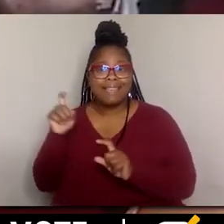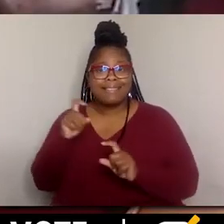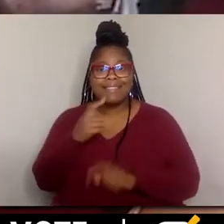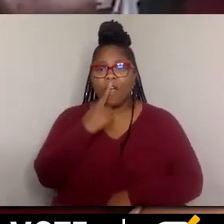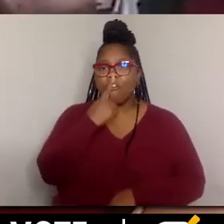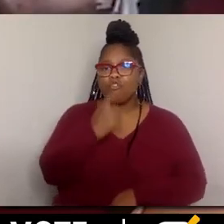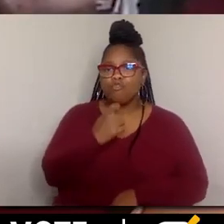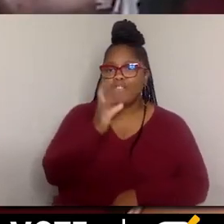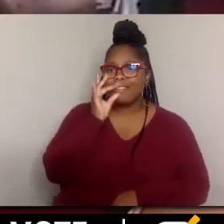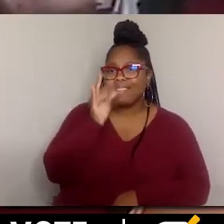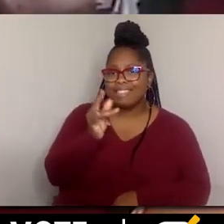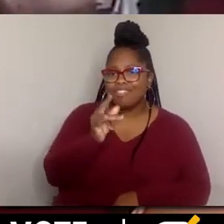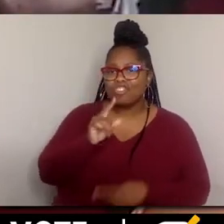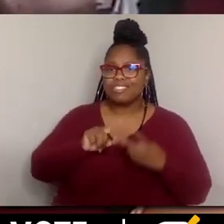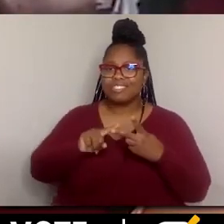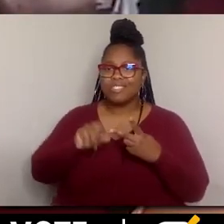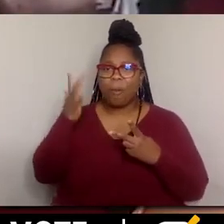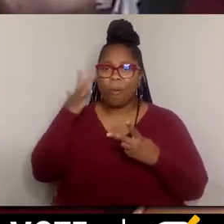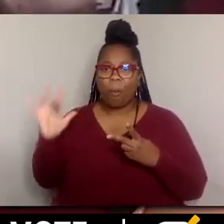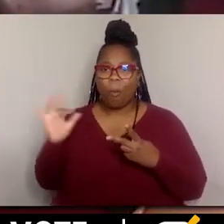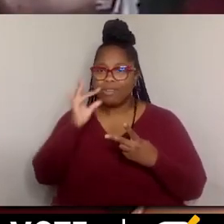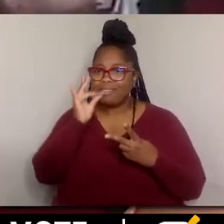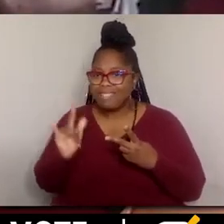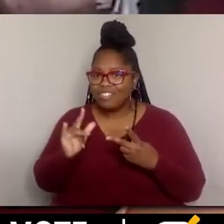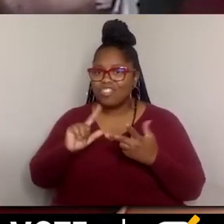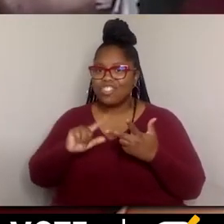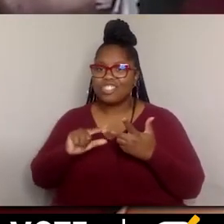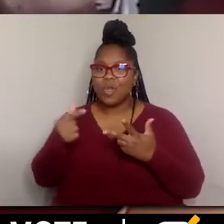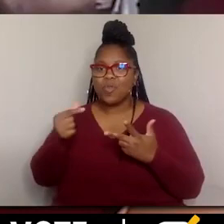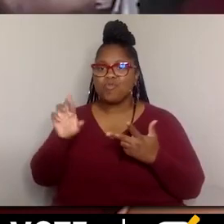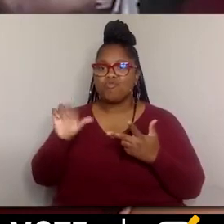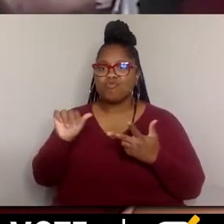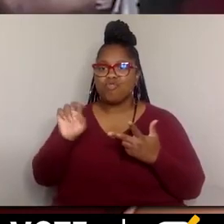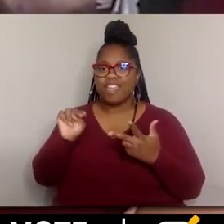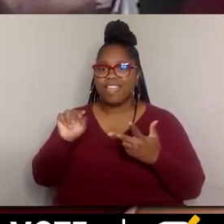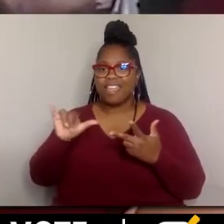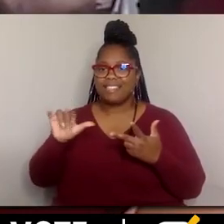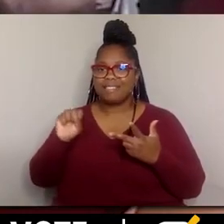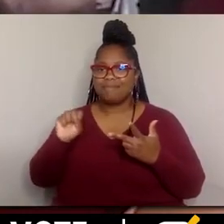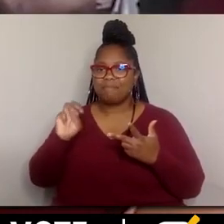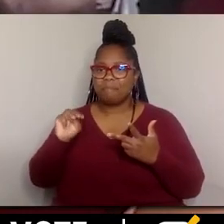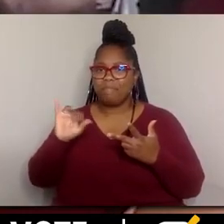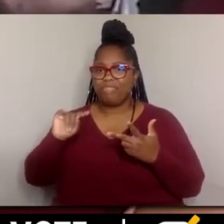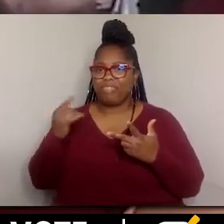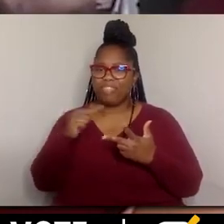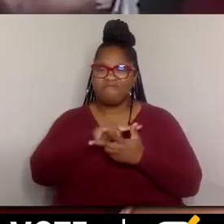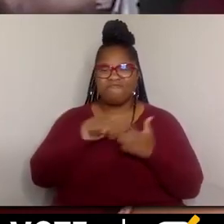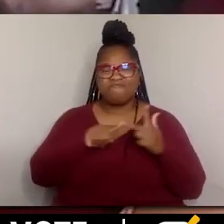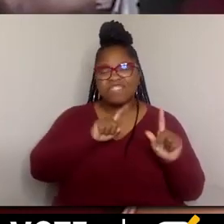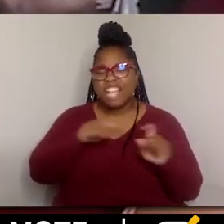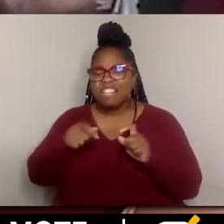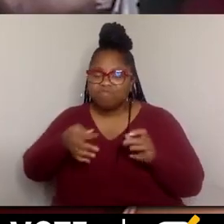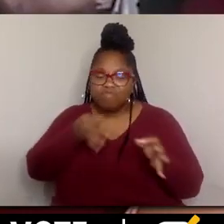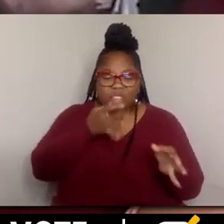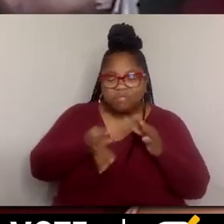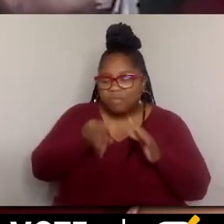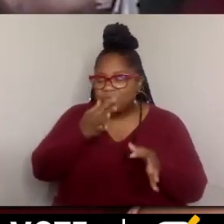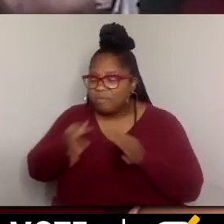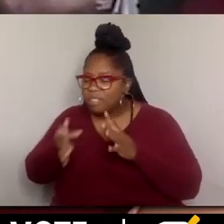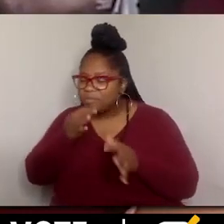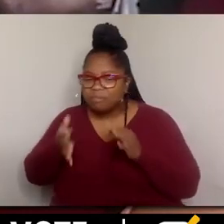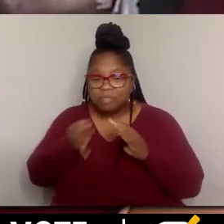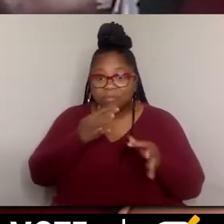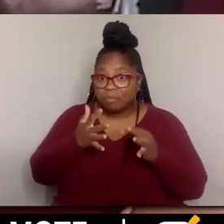Golden Delicious, and Granny Smith apples, and then used the apple pieces to build whatever they